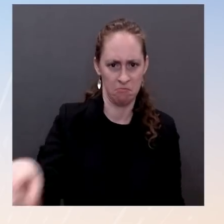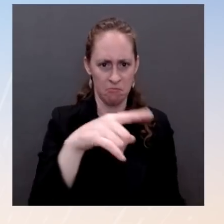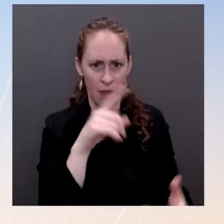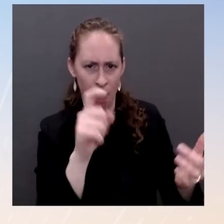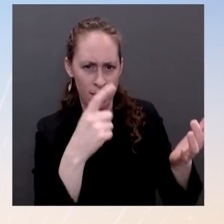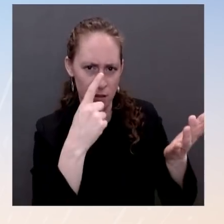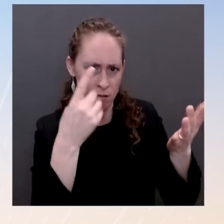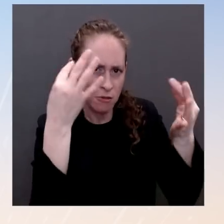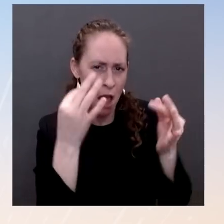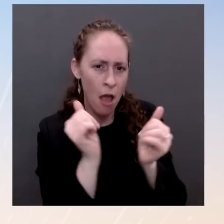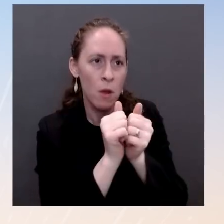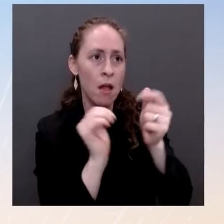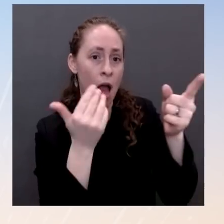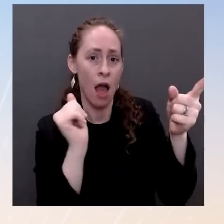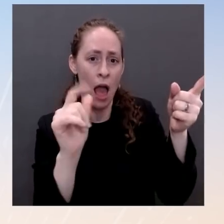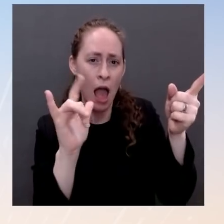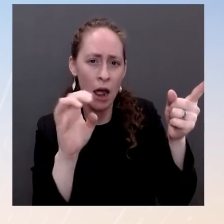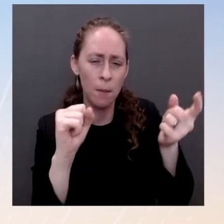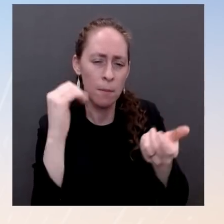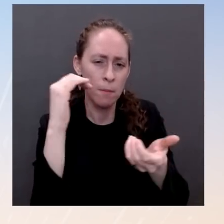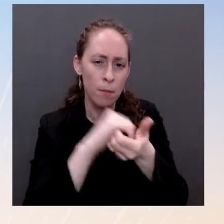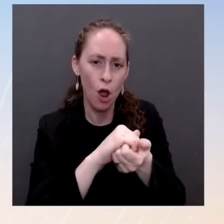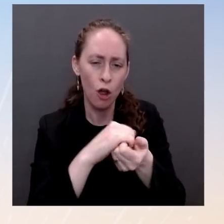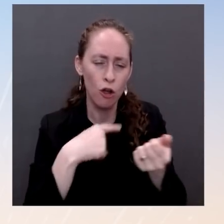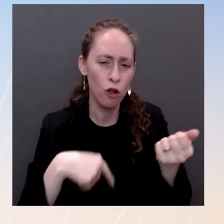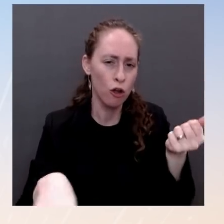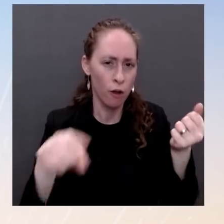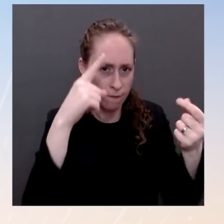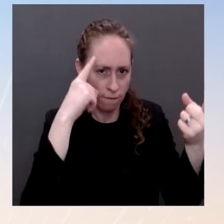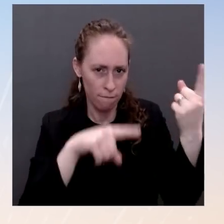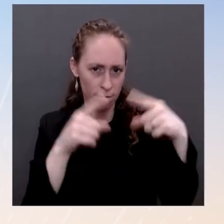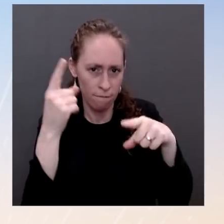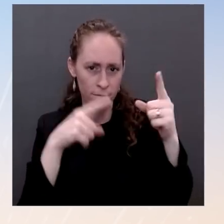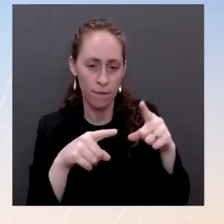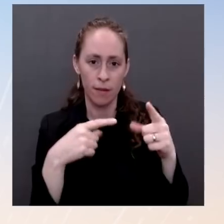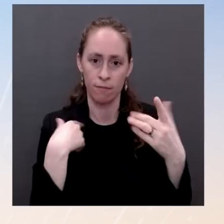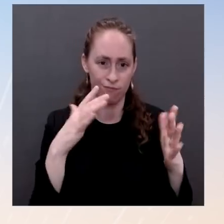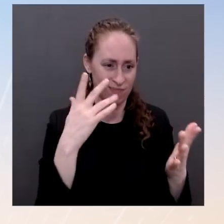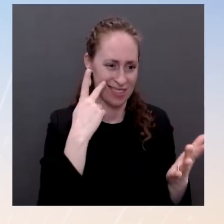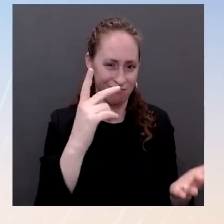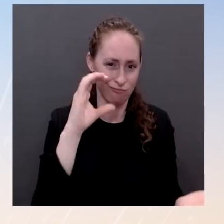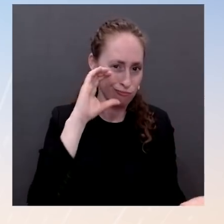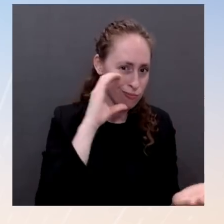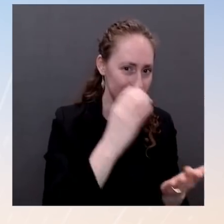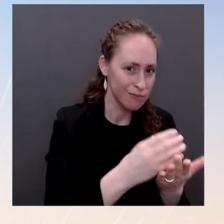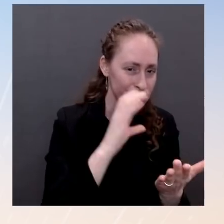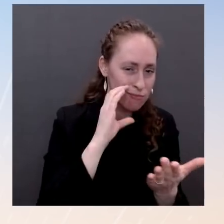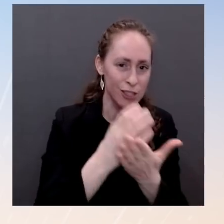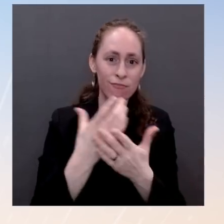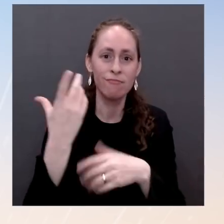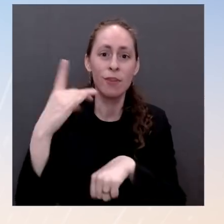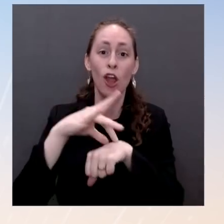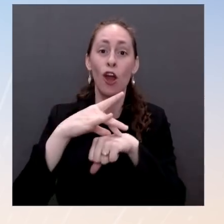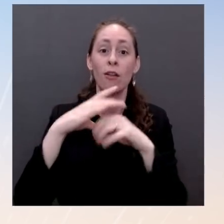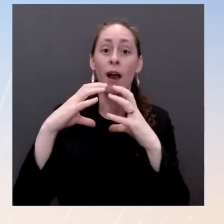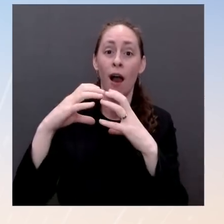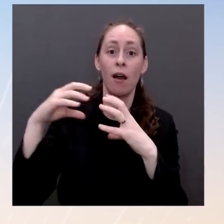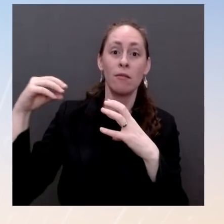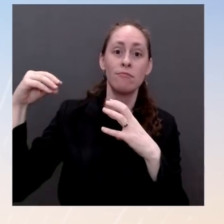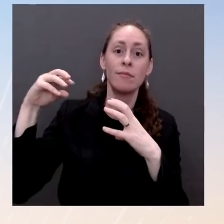imagery, something that many of you have access to validation and verification of what they're saying they would do.